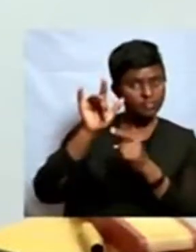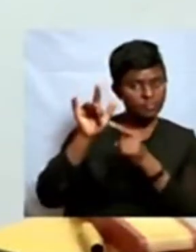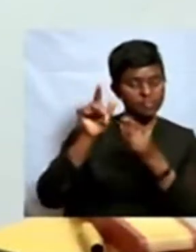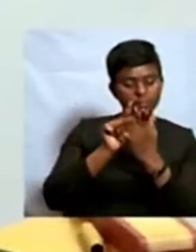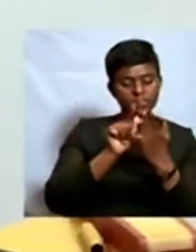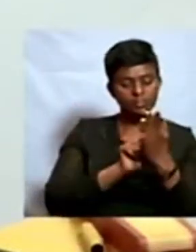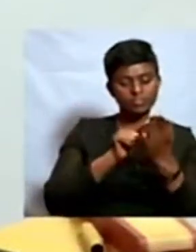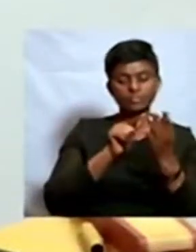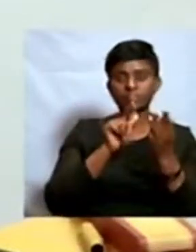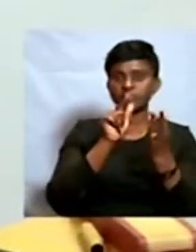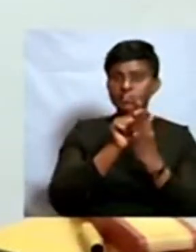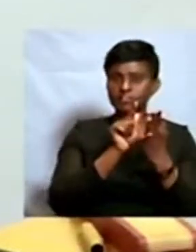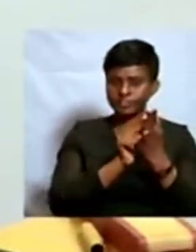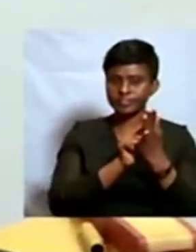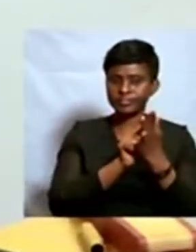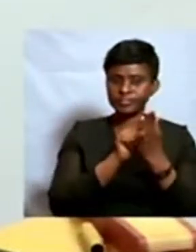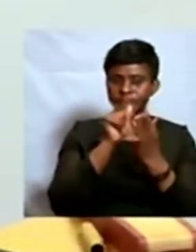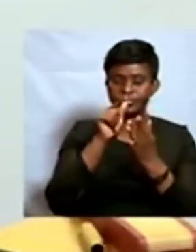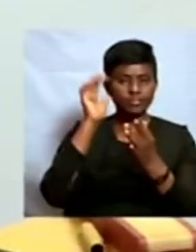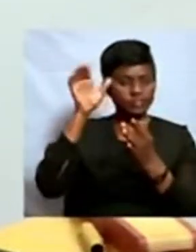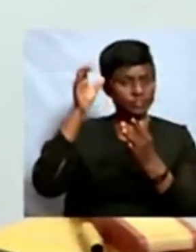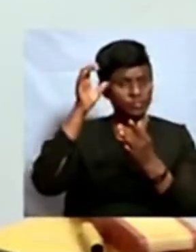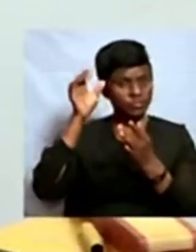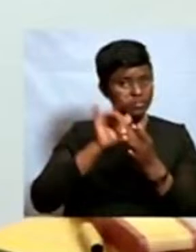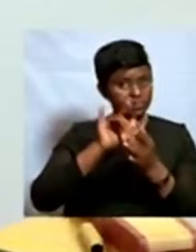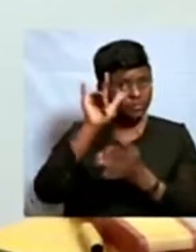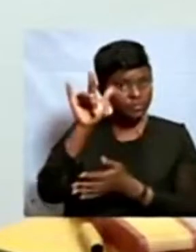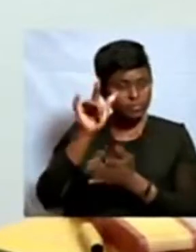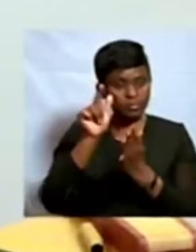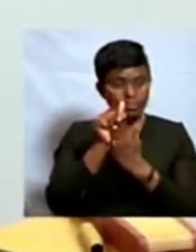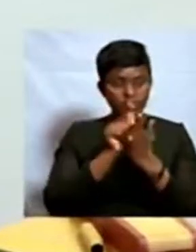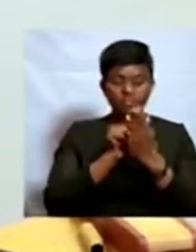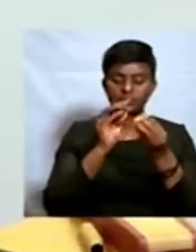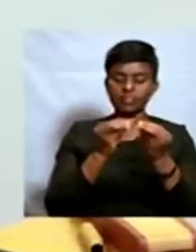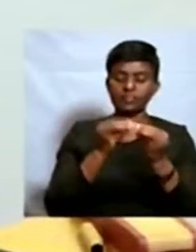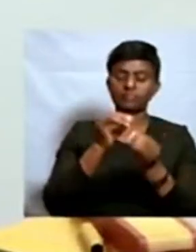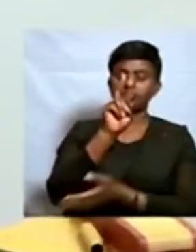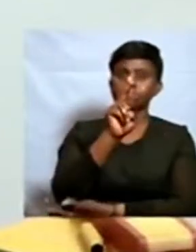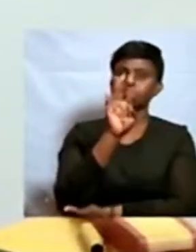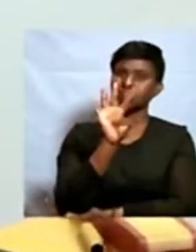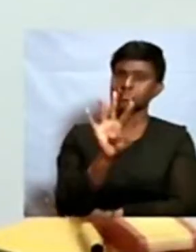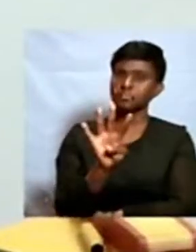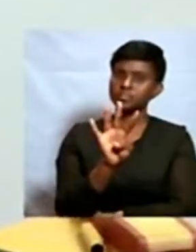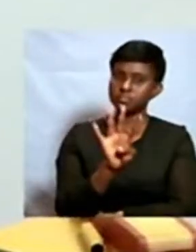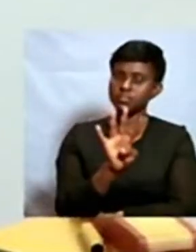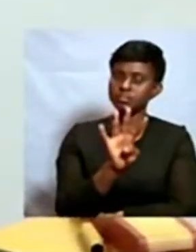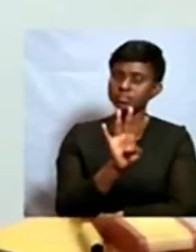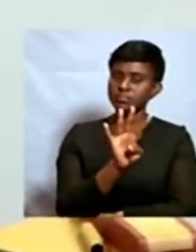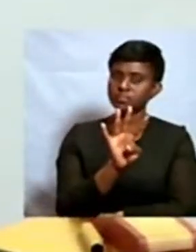Bill, to the Civil Aviation Bill number